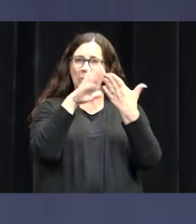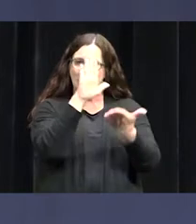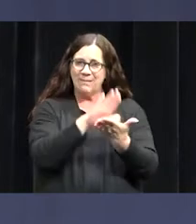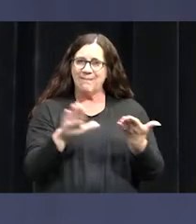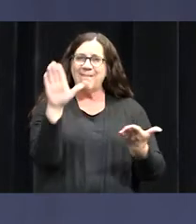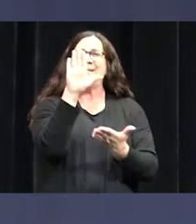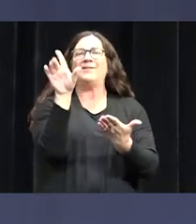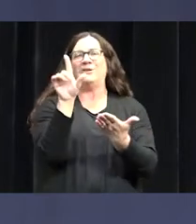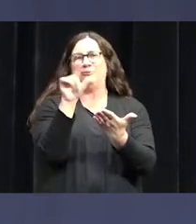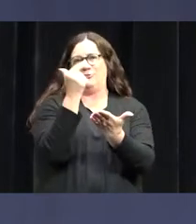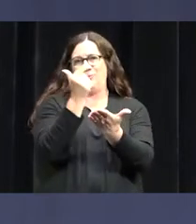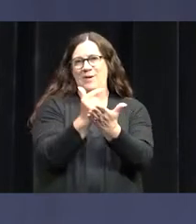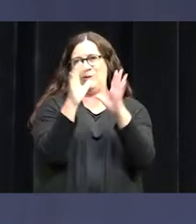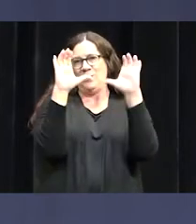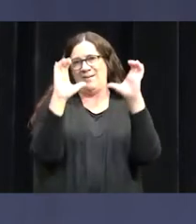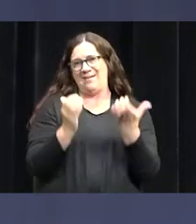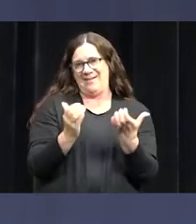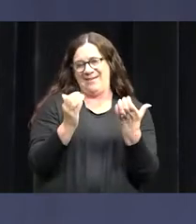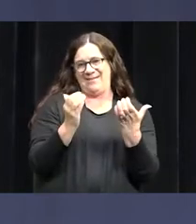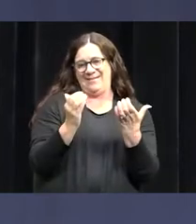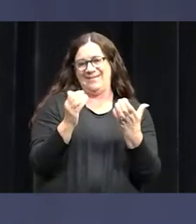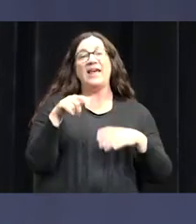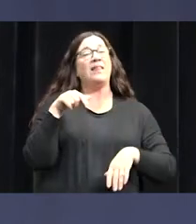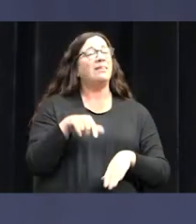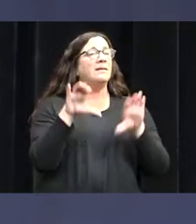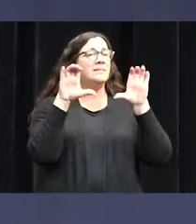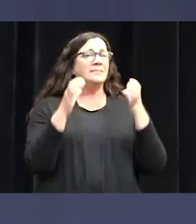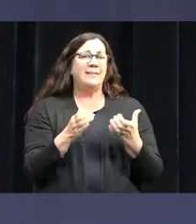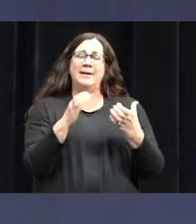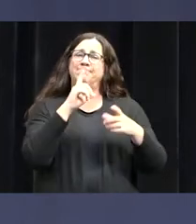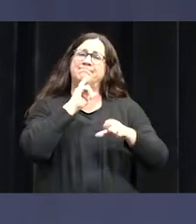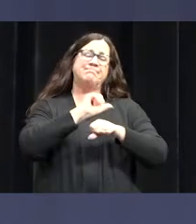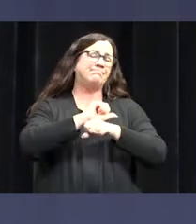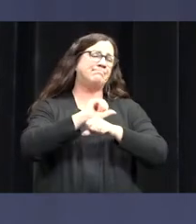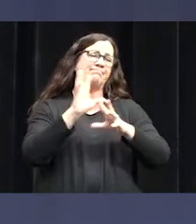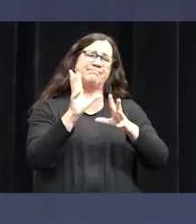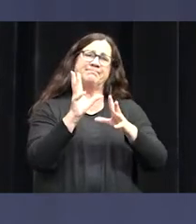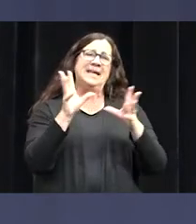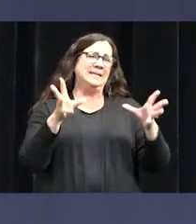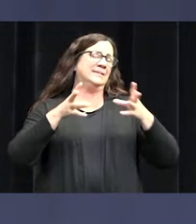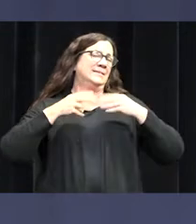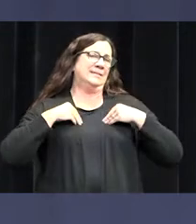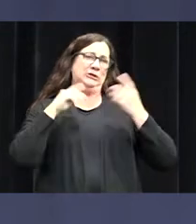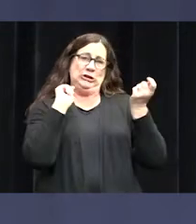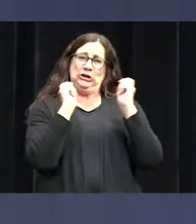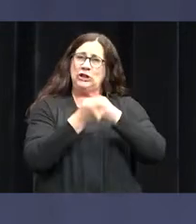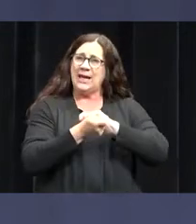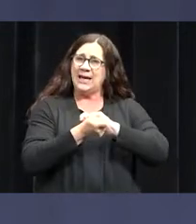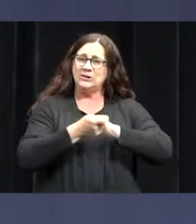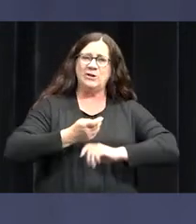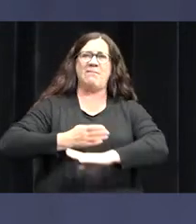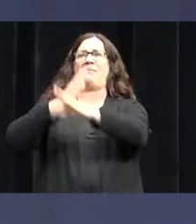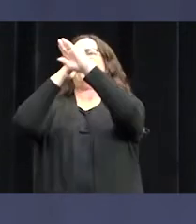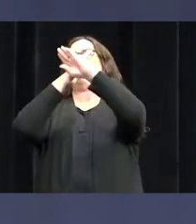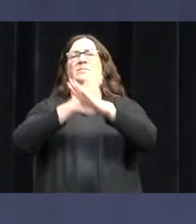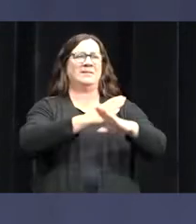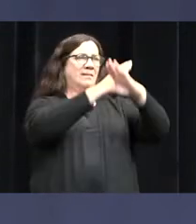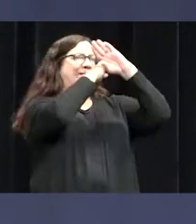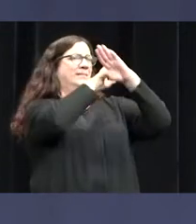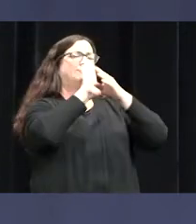class a class that has embraced change overcome obstacles and